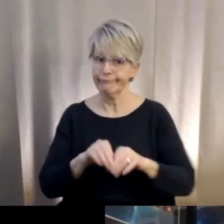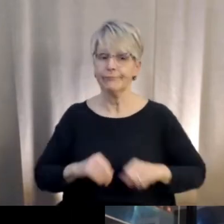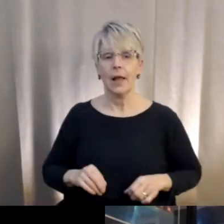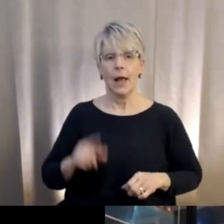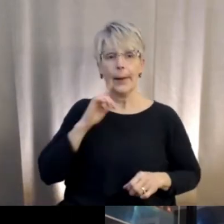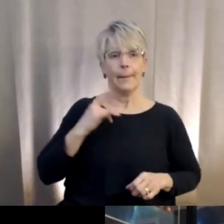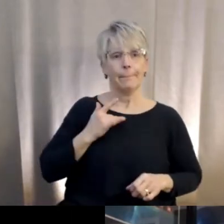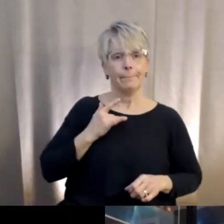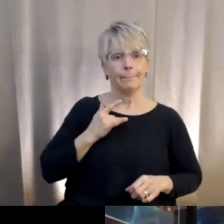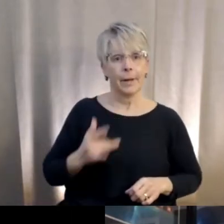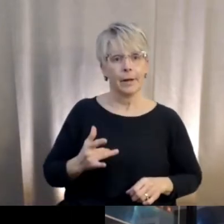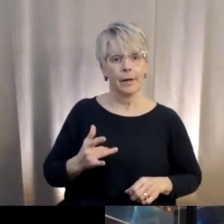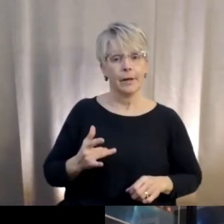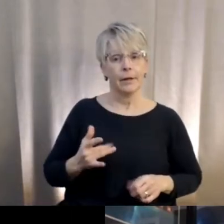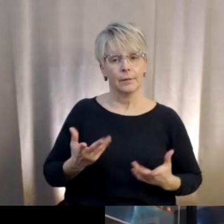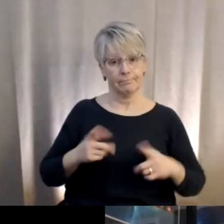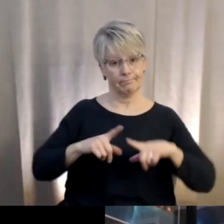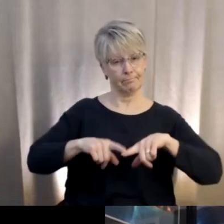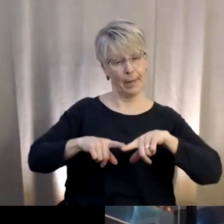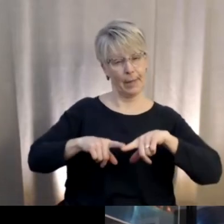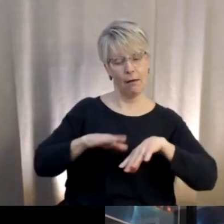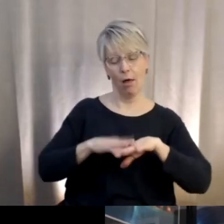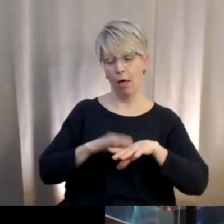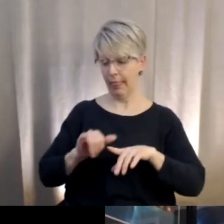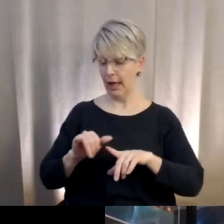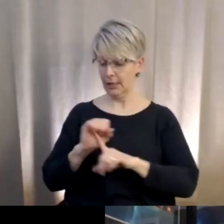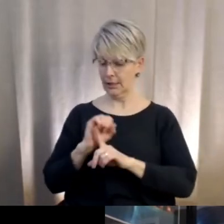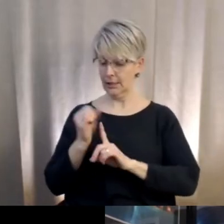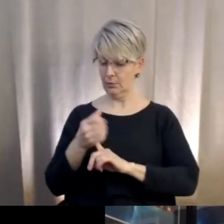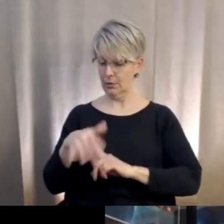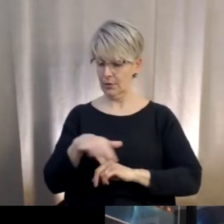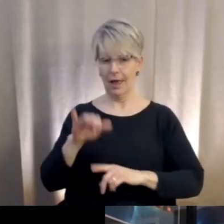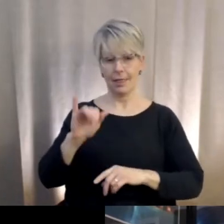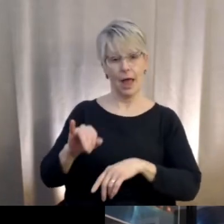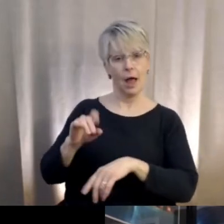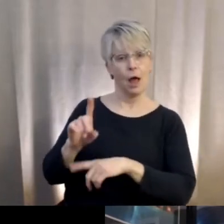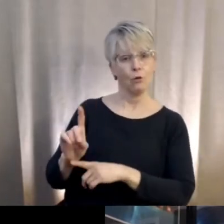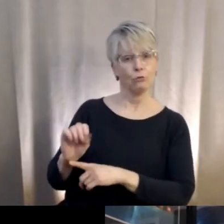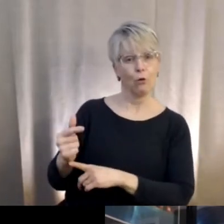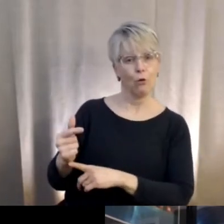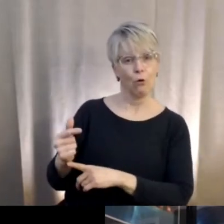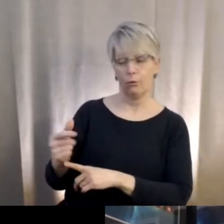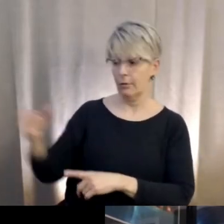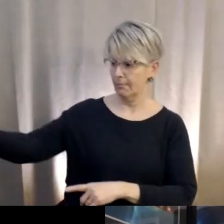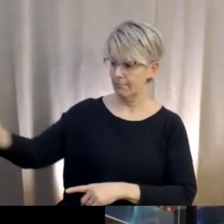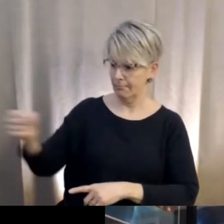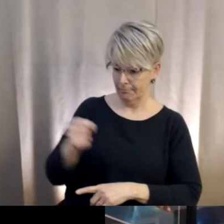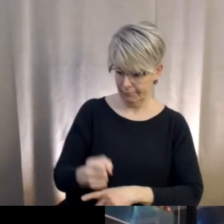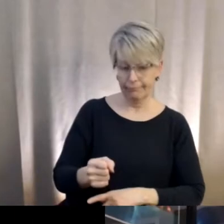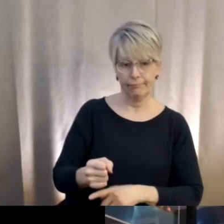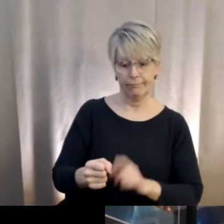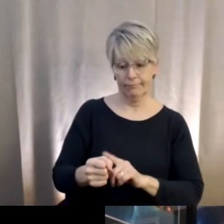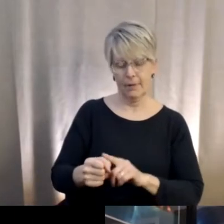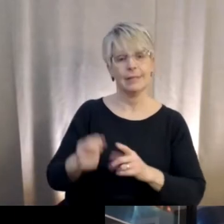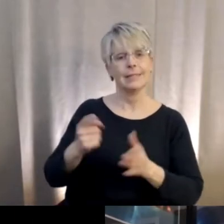depending on the situation, if the dog comes from an institution, they tend to come with